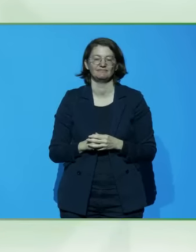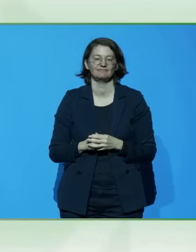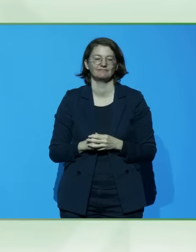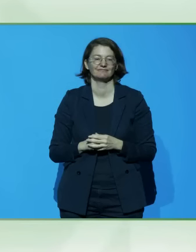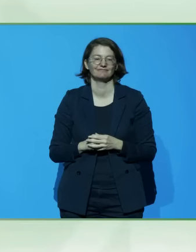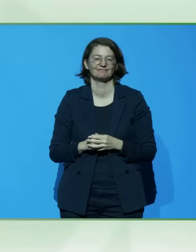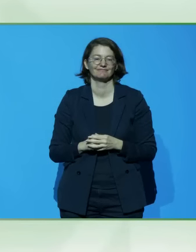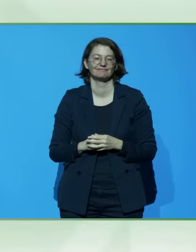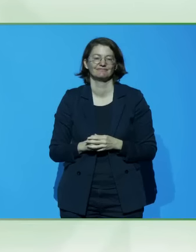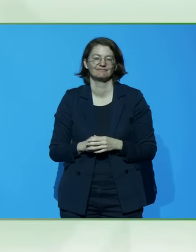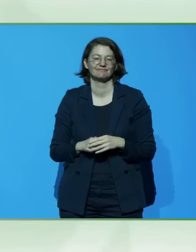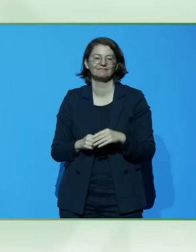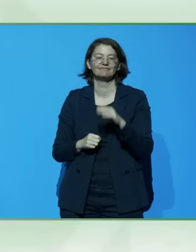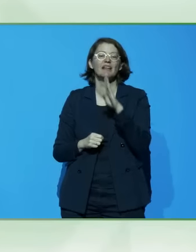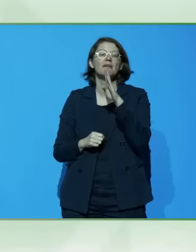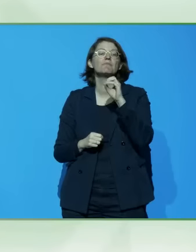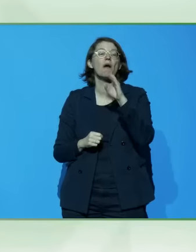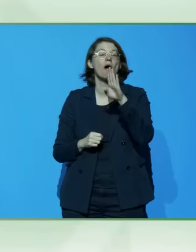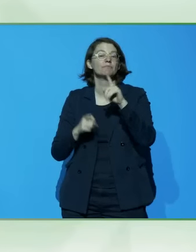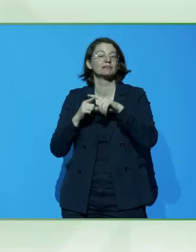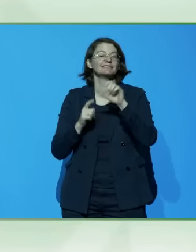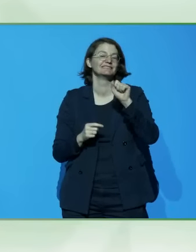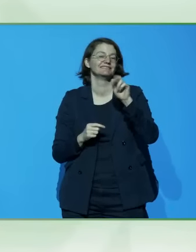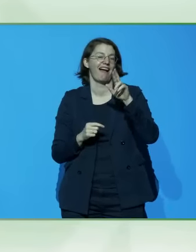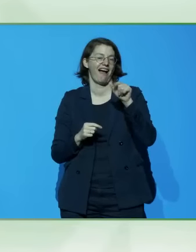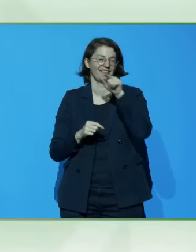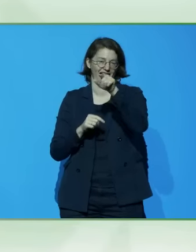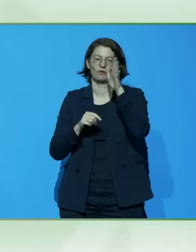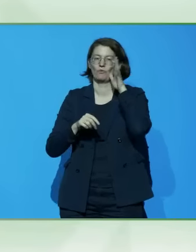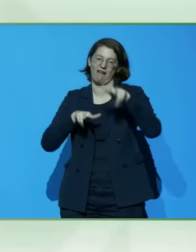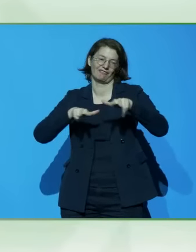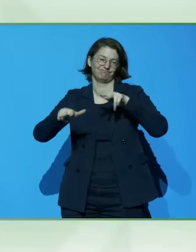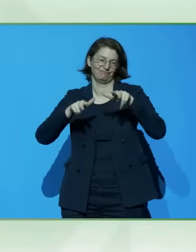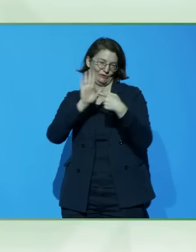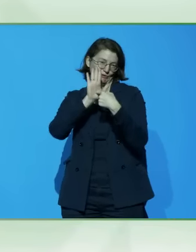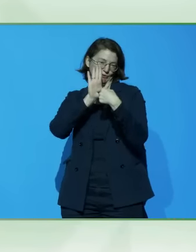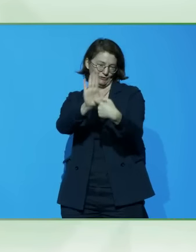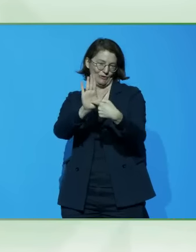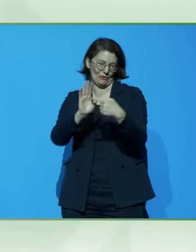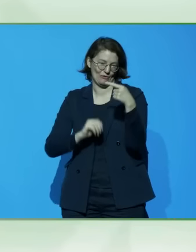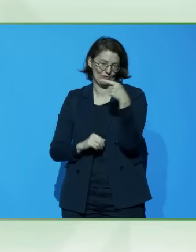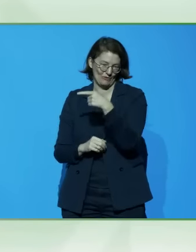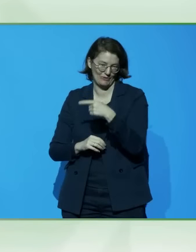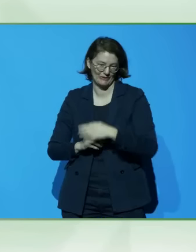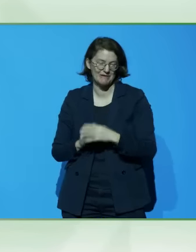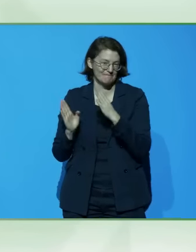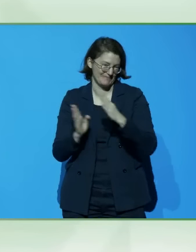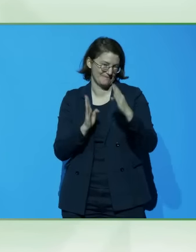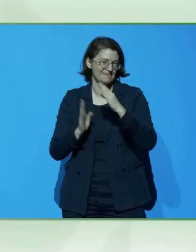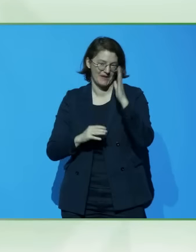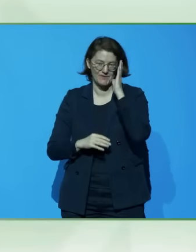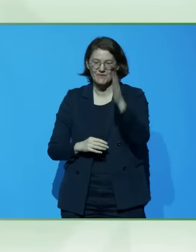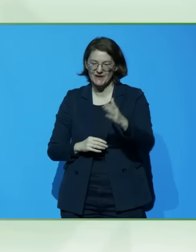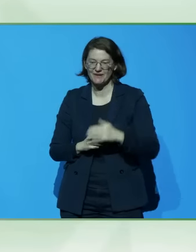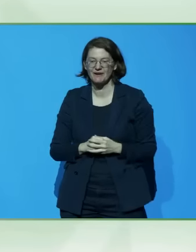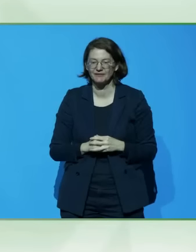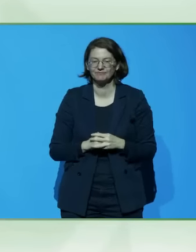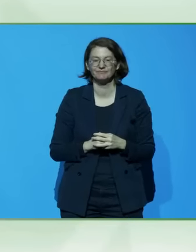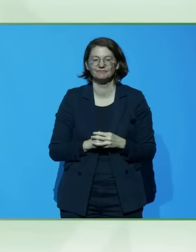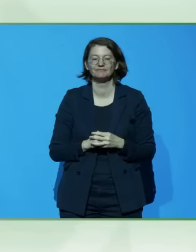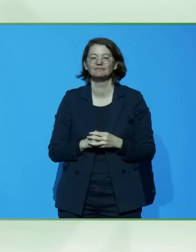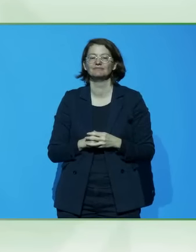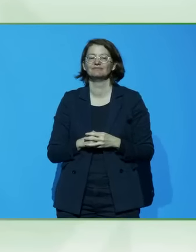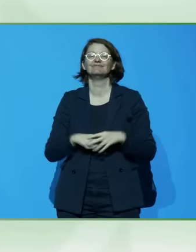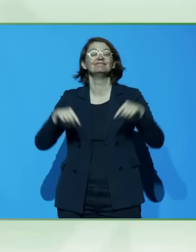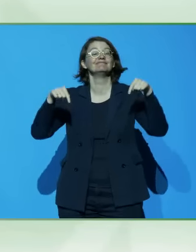blind baseball demo, because you know what? A city needs play, and that's something we want to also foster as well. Let's see, who of